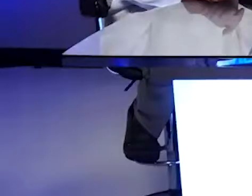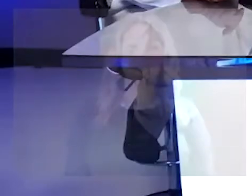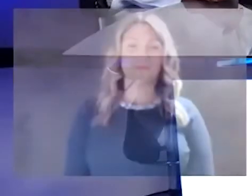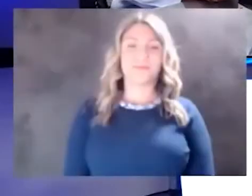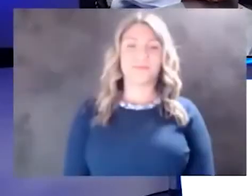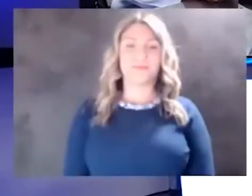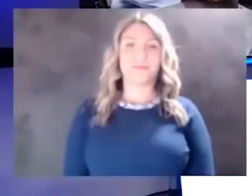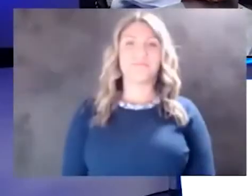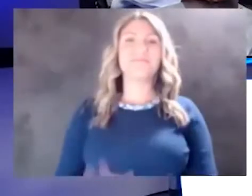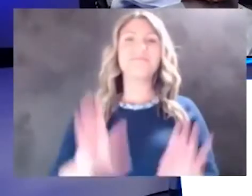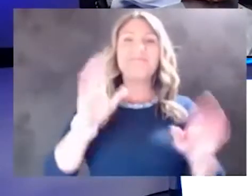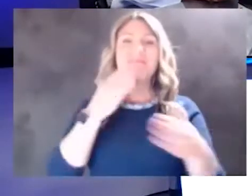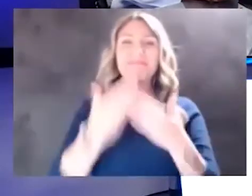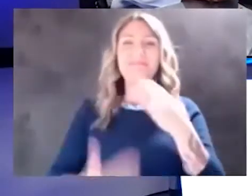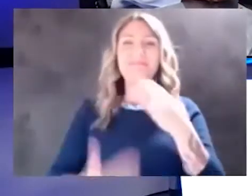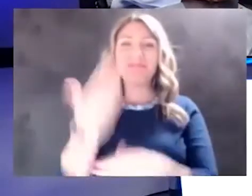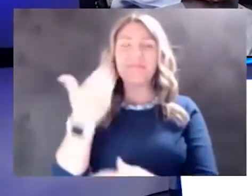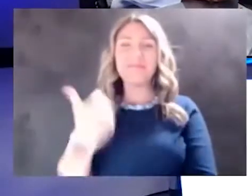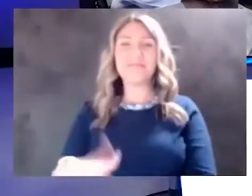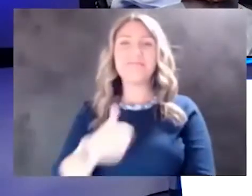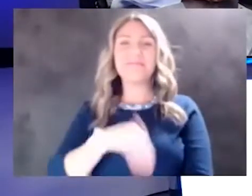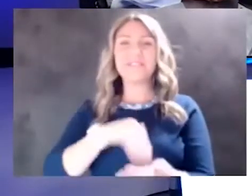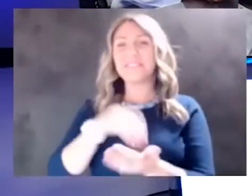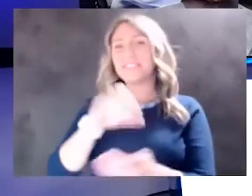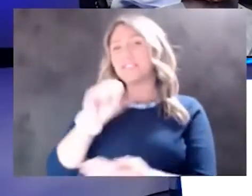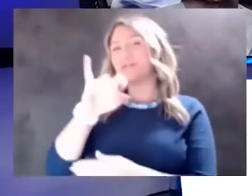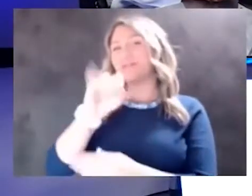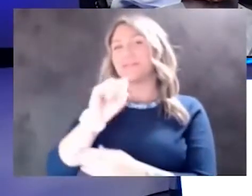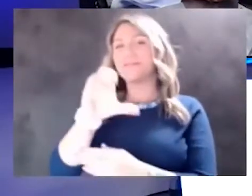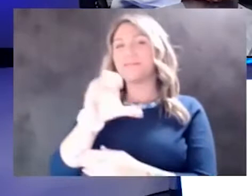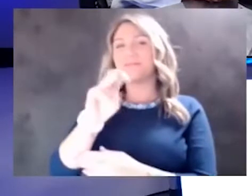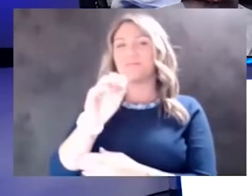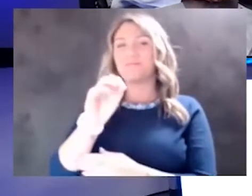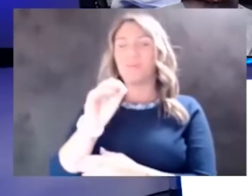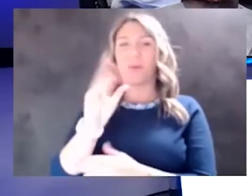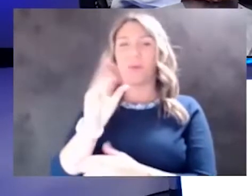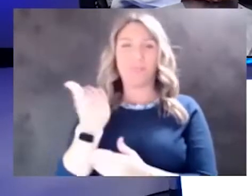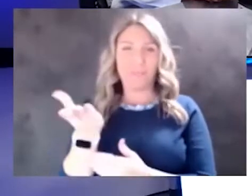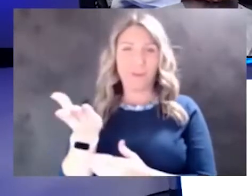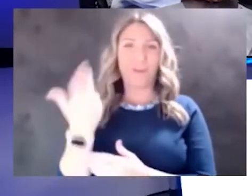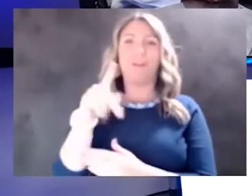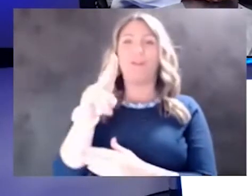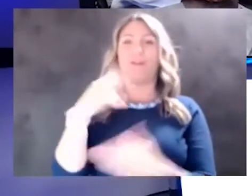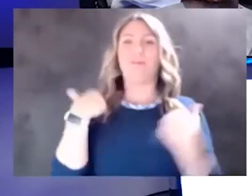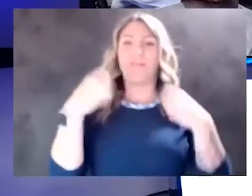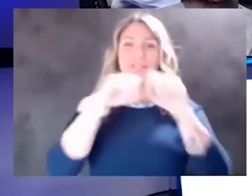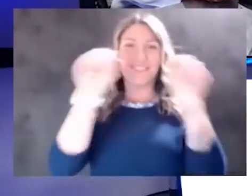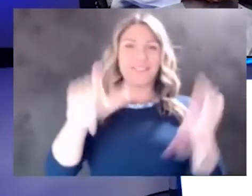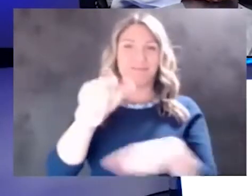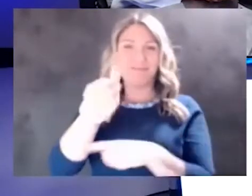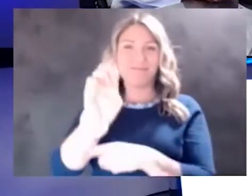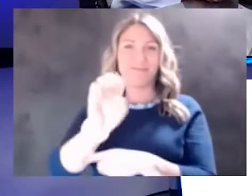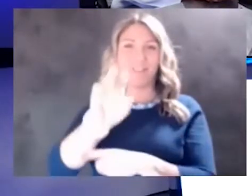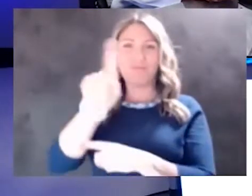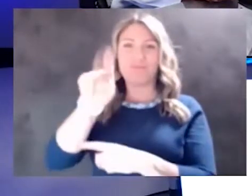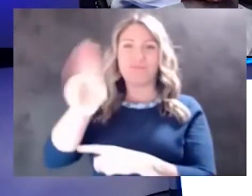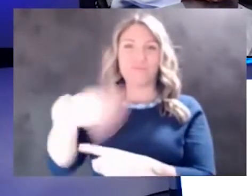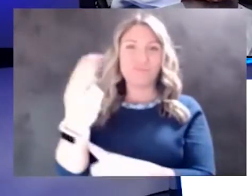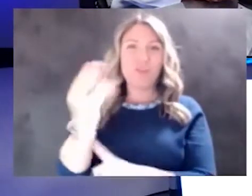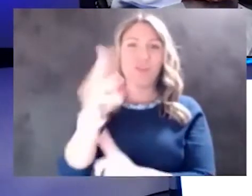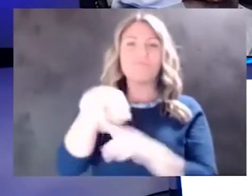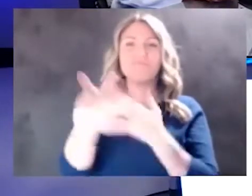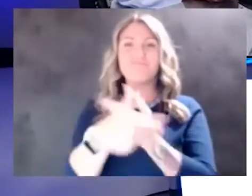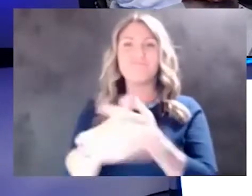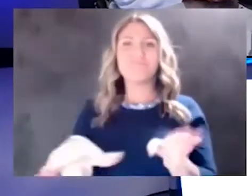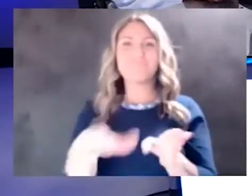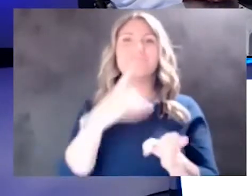Hey, good morning. This is Steve Stites, Chief Medical Officer here at the University of Kansas Health System, broadcasting live for you from the Dolph Simons Jr. Family Broadcast Studio. Delighted to